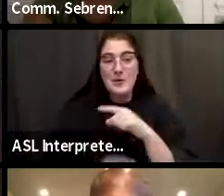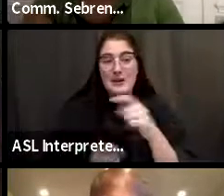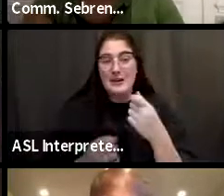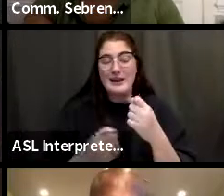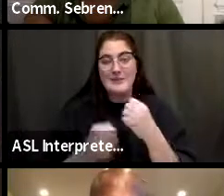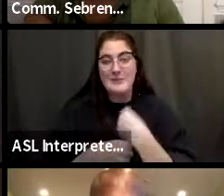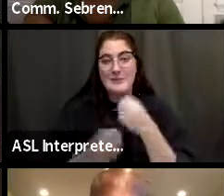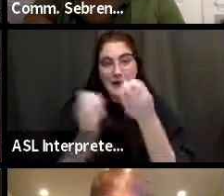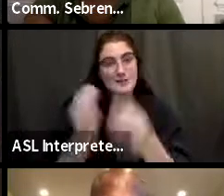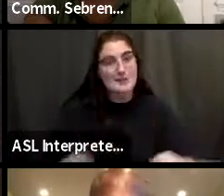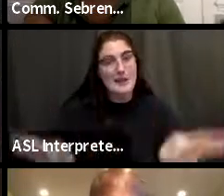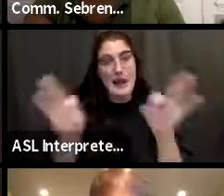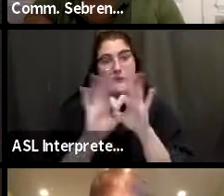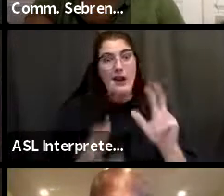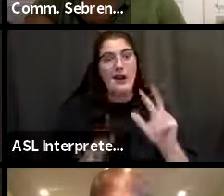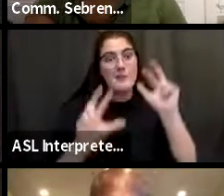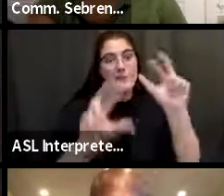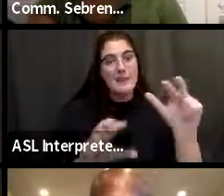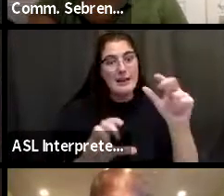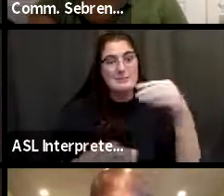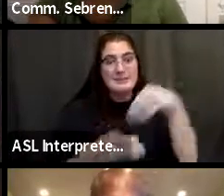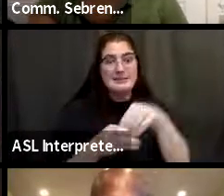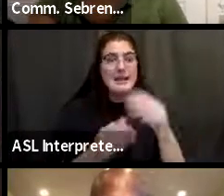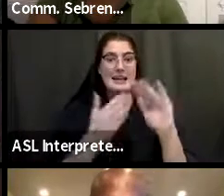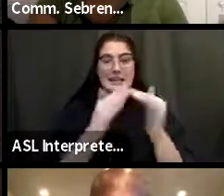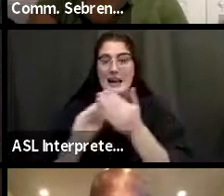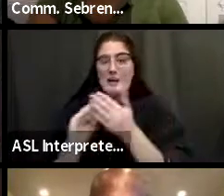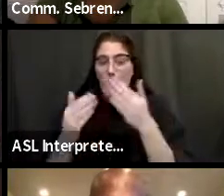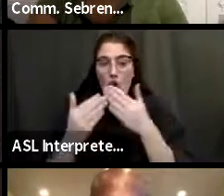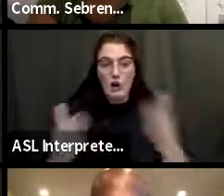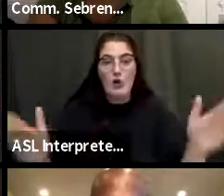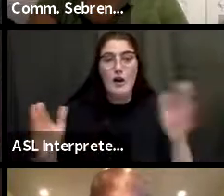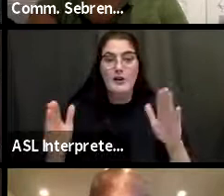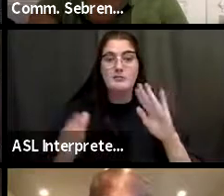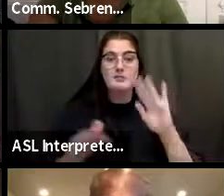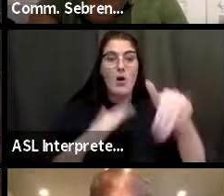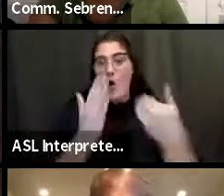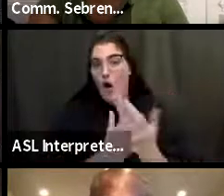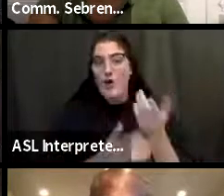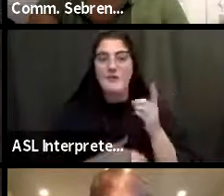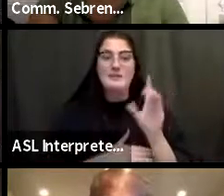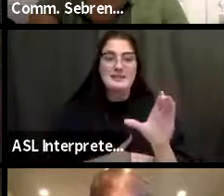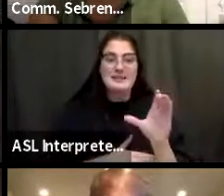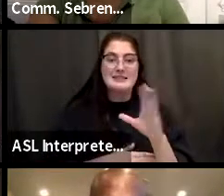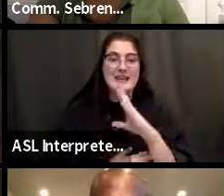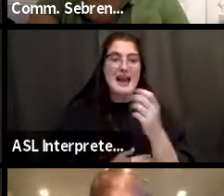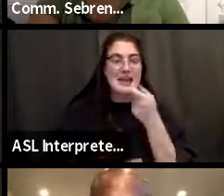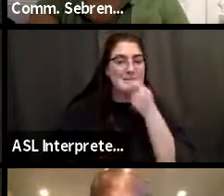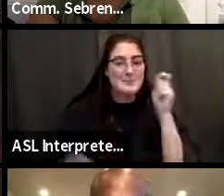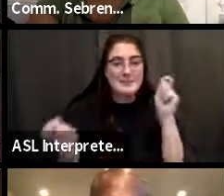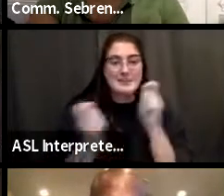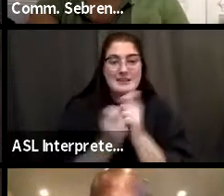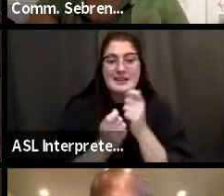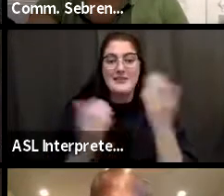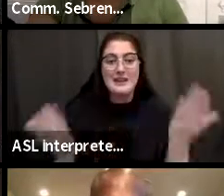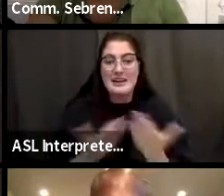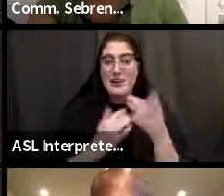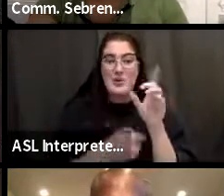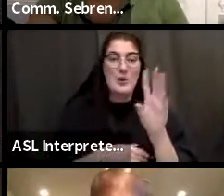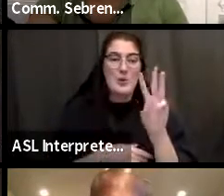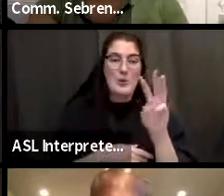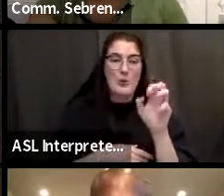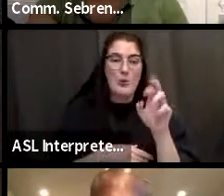investments in neighborhoods across all 8 wards of the District of Columbia, and certainly in Ward